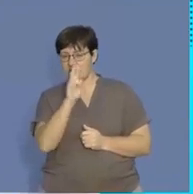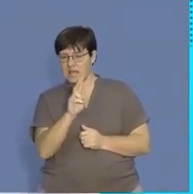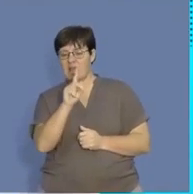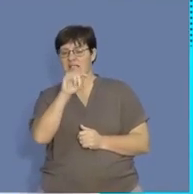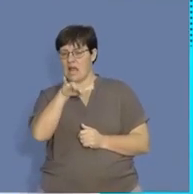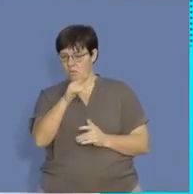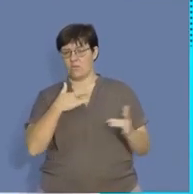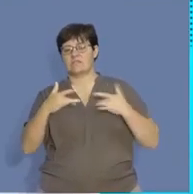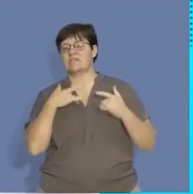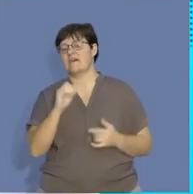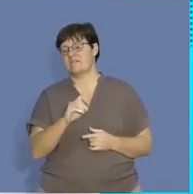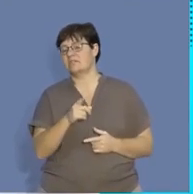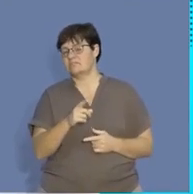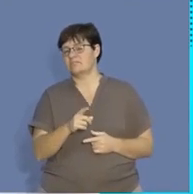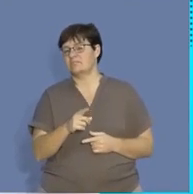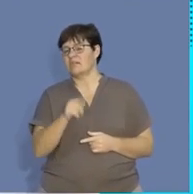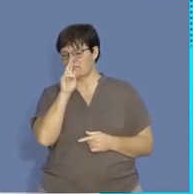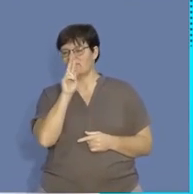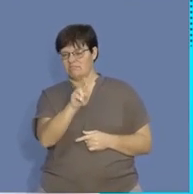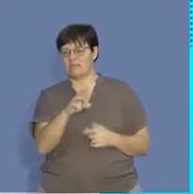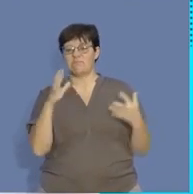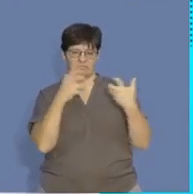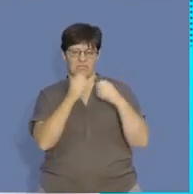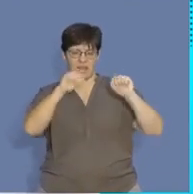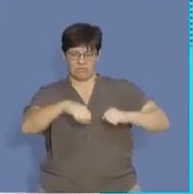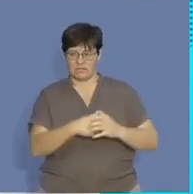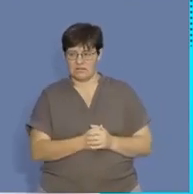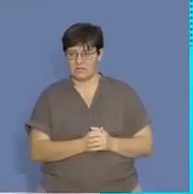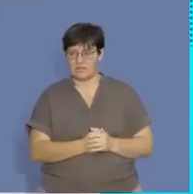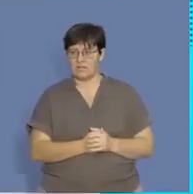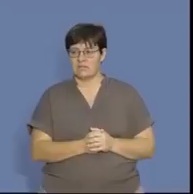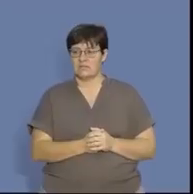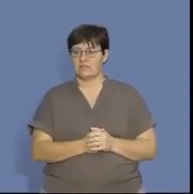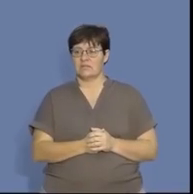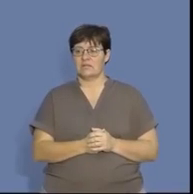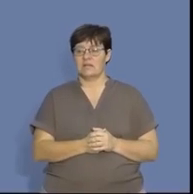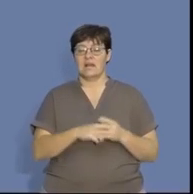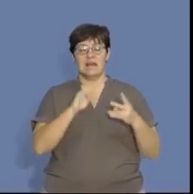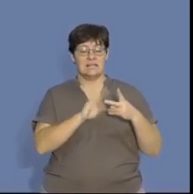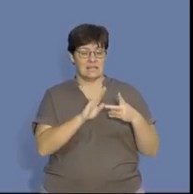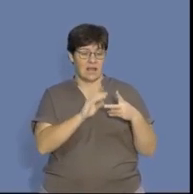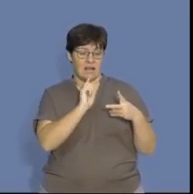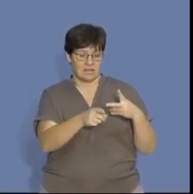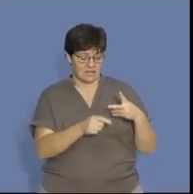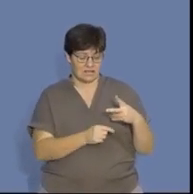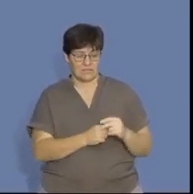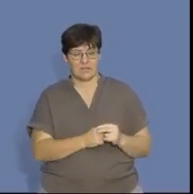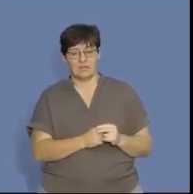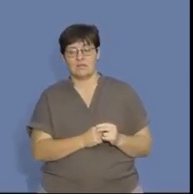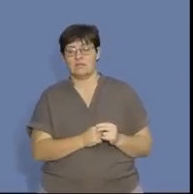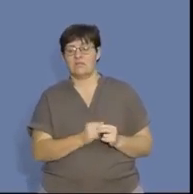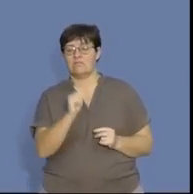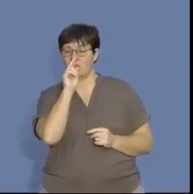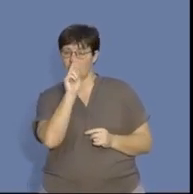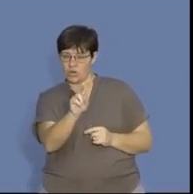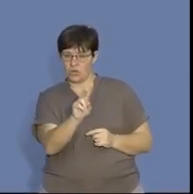why Tylo is concerned. There's reasons to be concerned. So the second part of your answer, right,